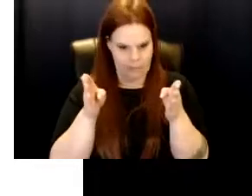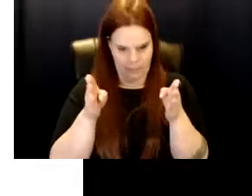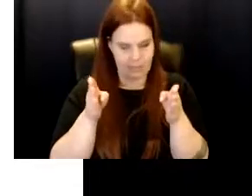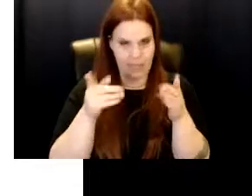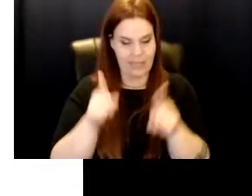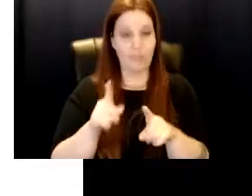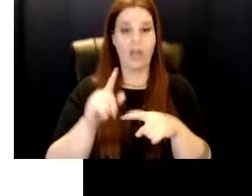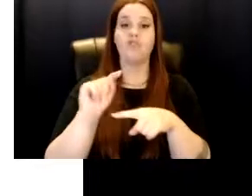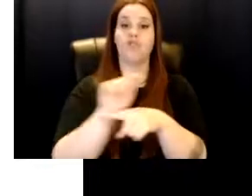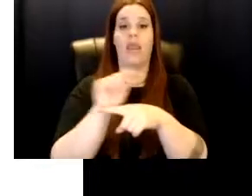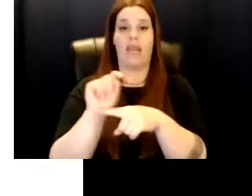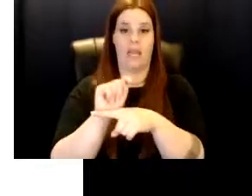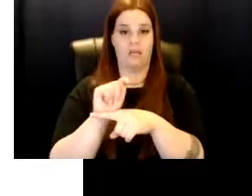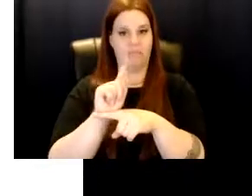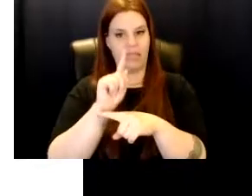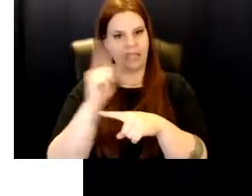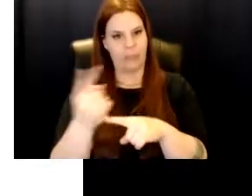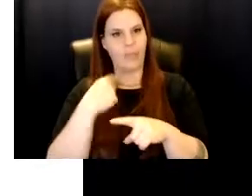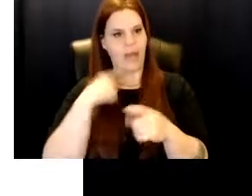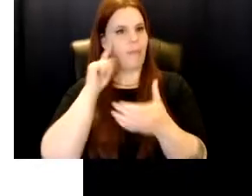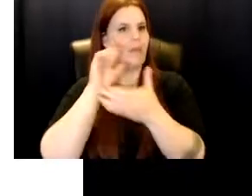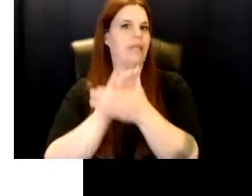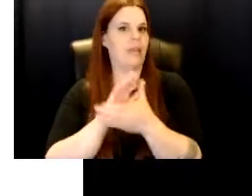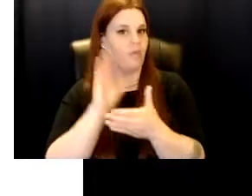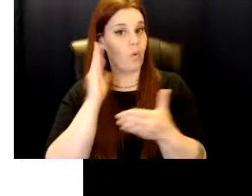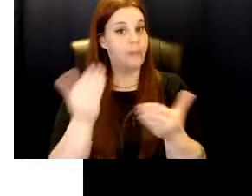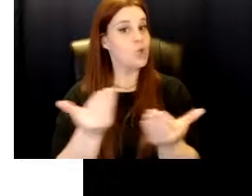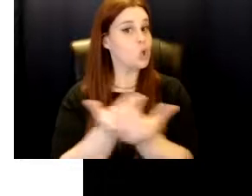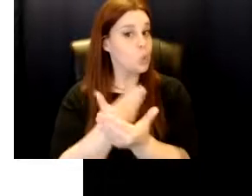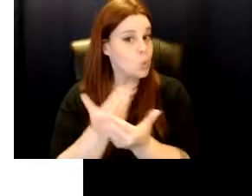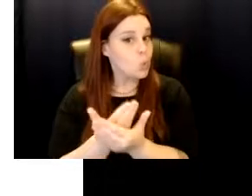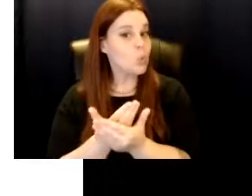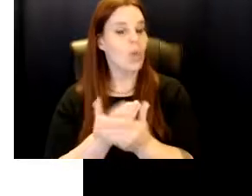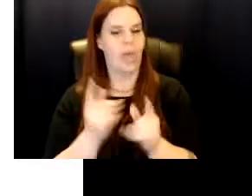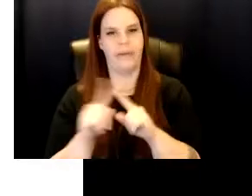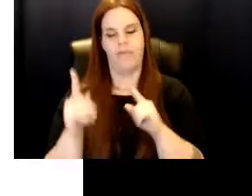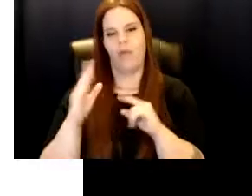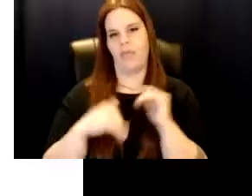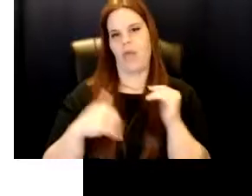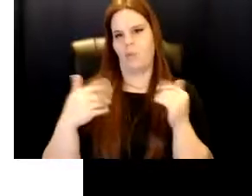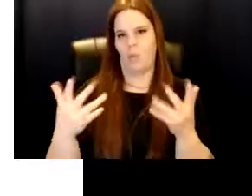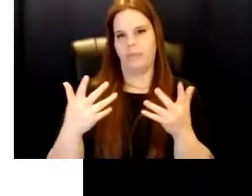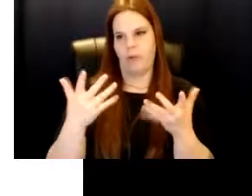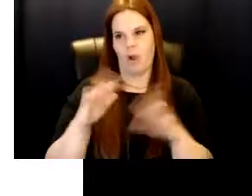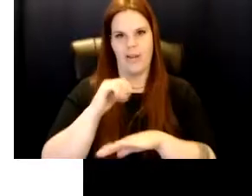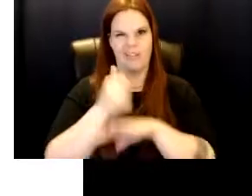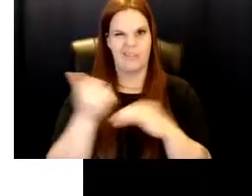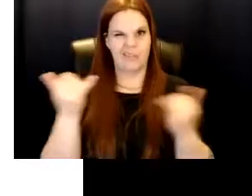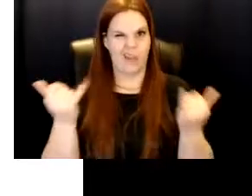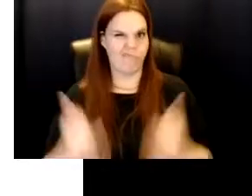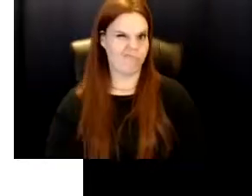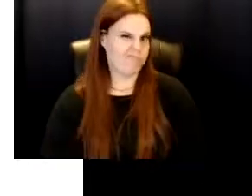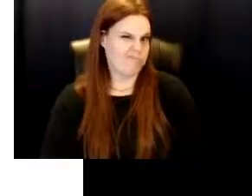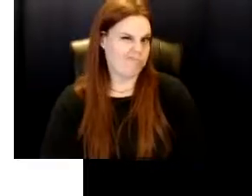is something that would be, I believe, something new and different than what exists now.